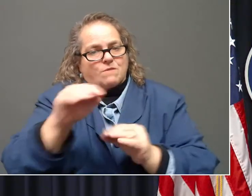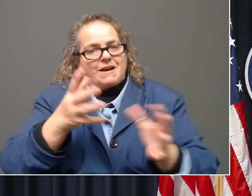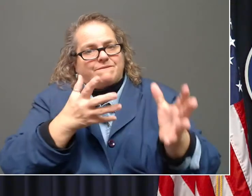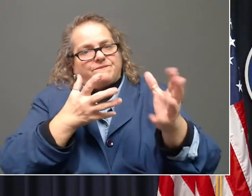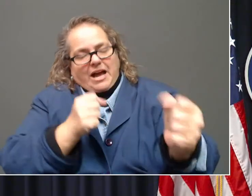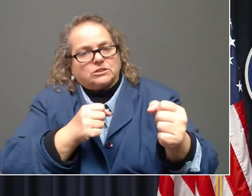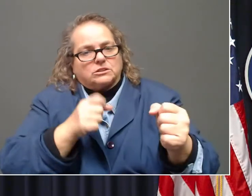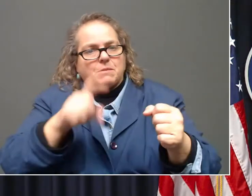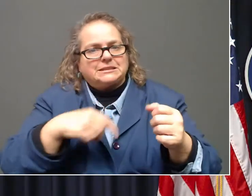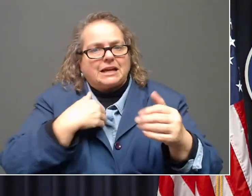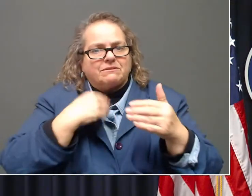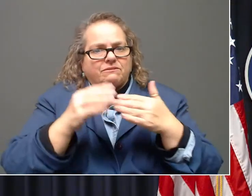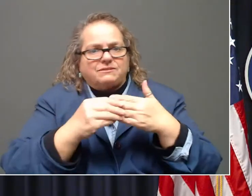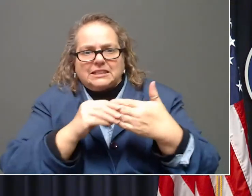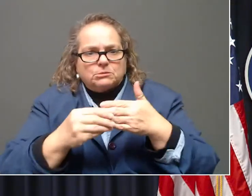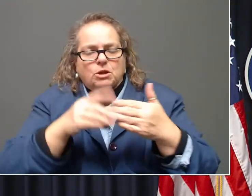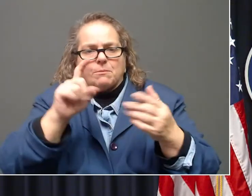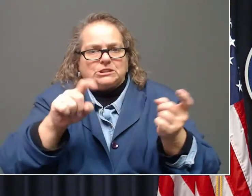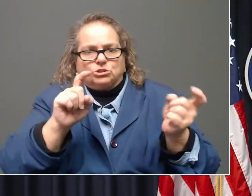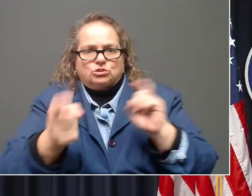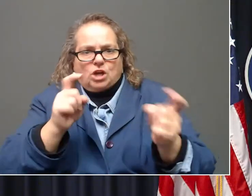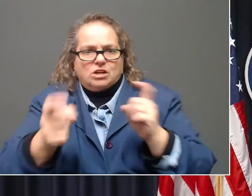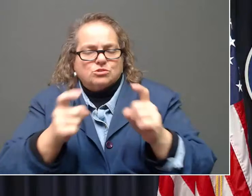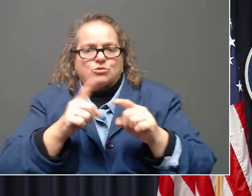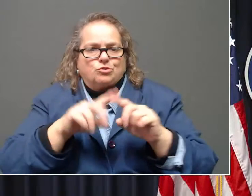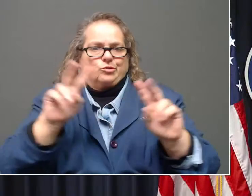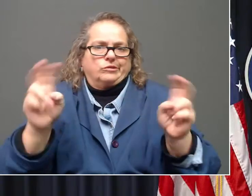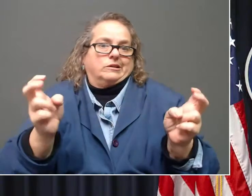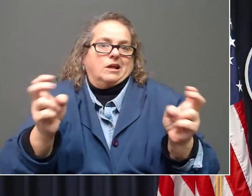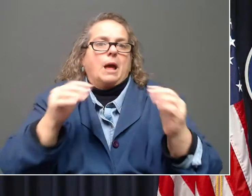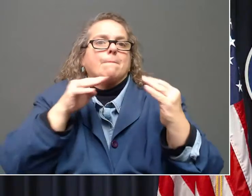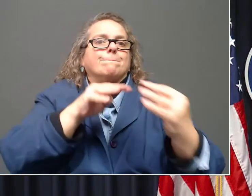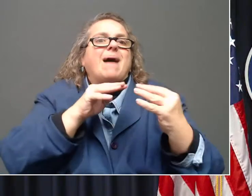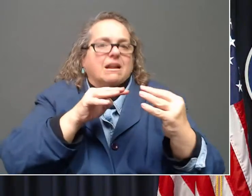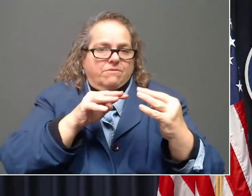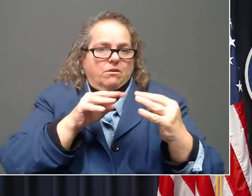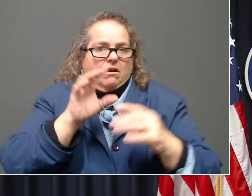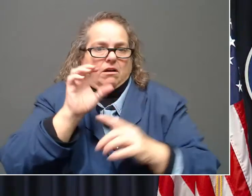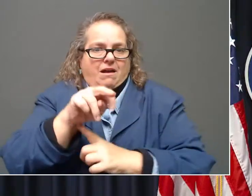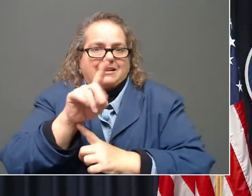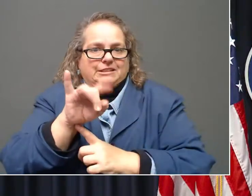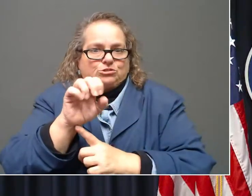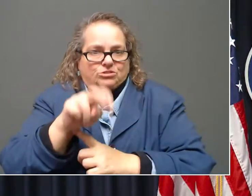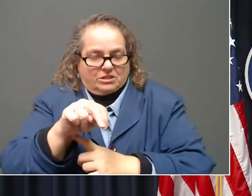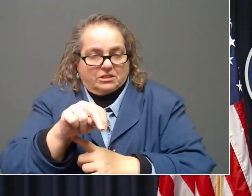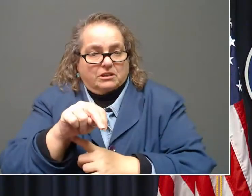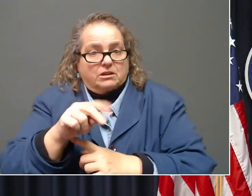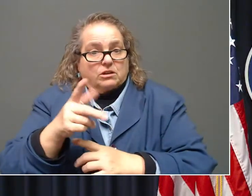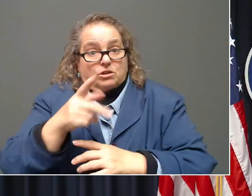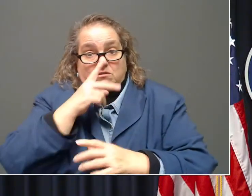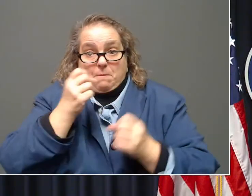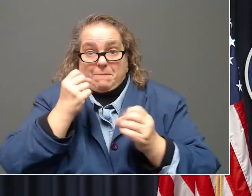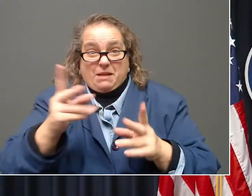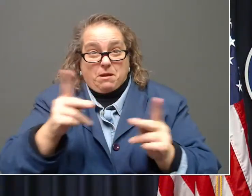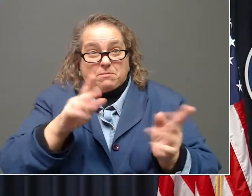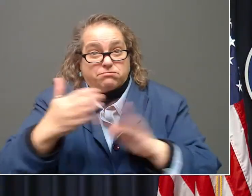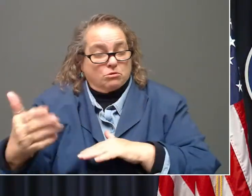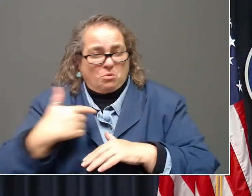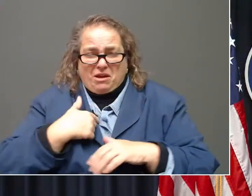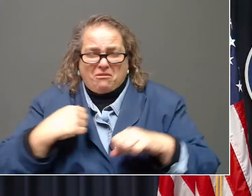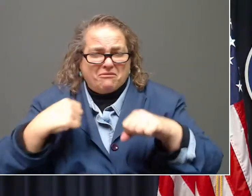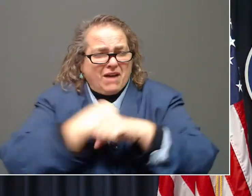and Ohio as well, I believe. So I just wanted to ask you again and hear your thoughts on what you see as the